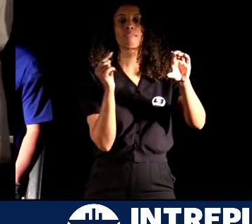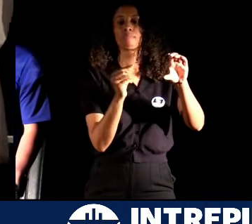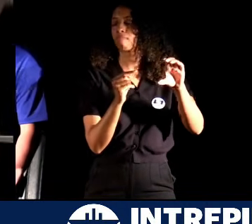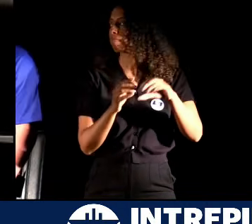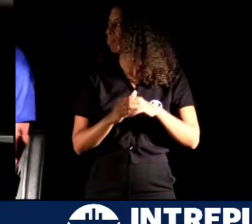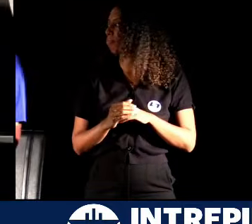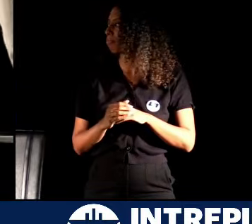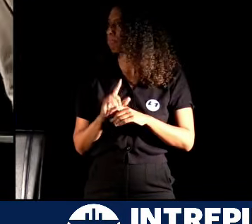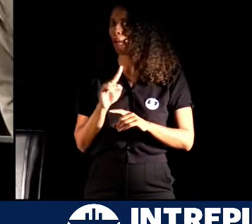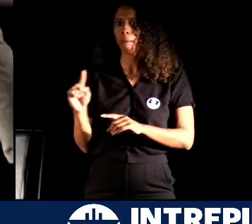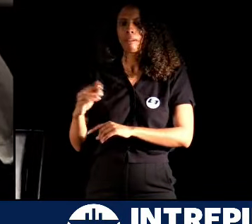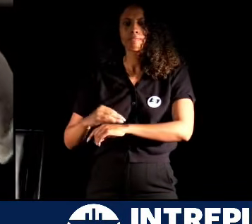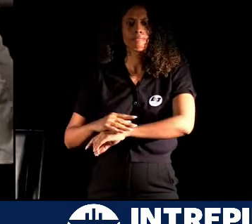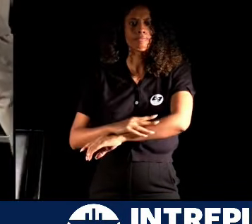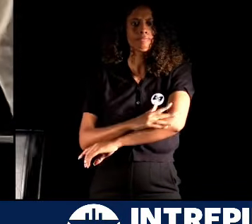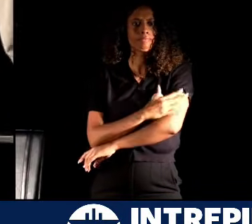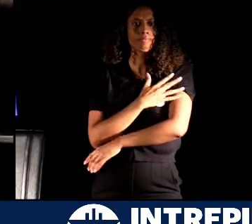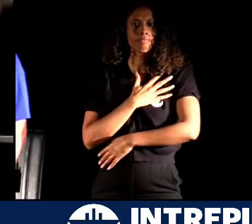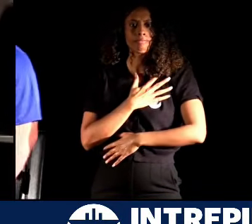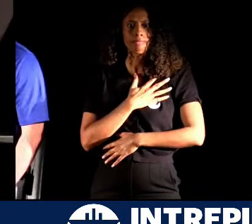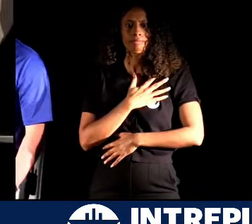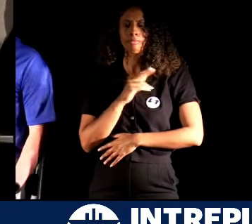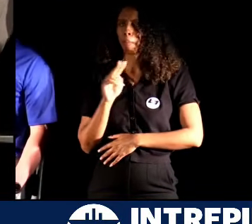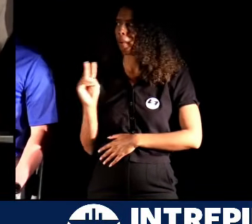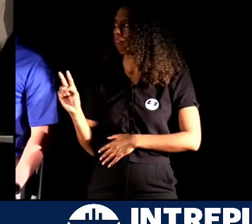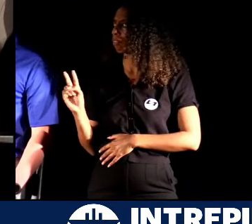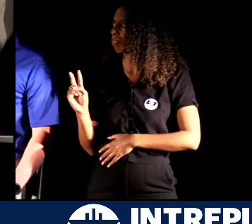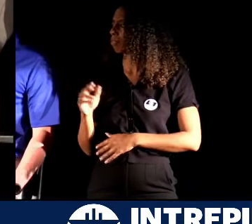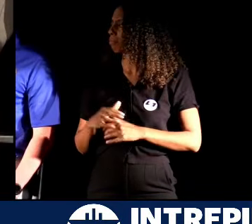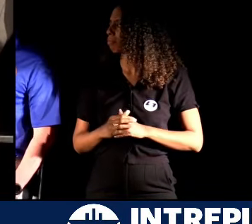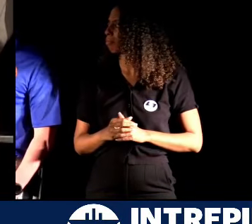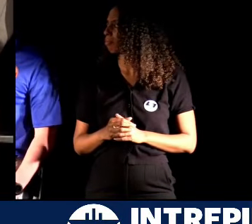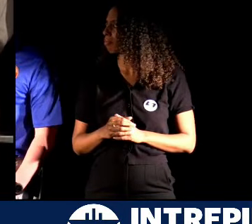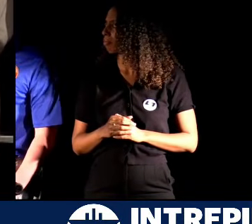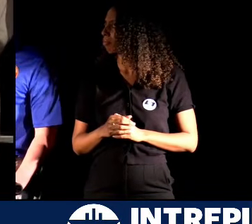Gives me chills watching it. RS-68 look good in the full thrust mode.